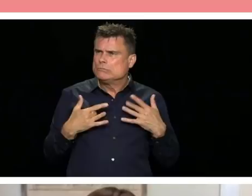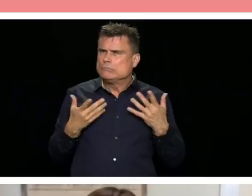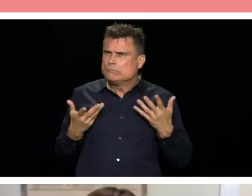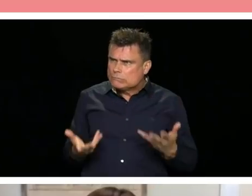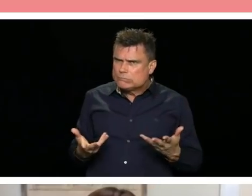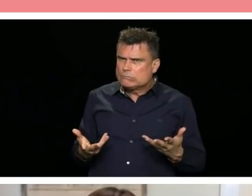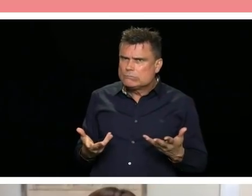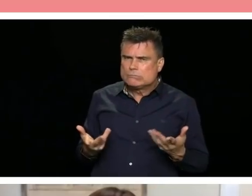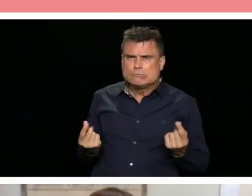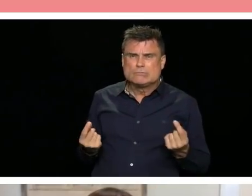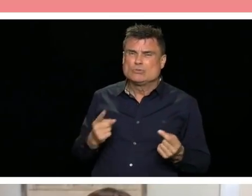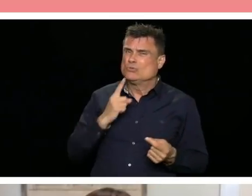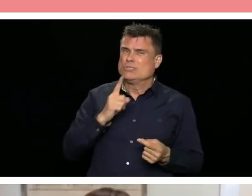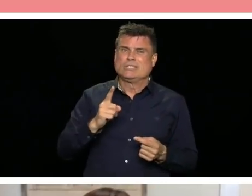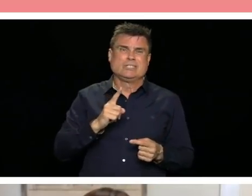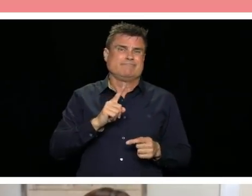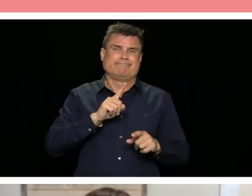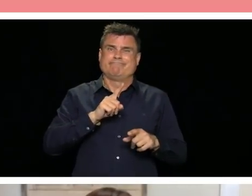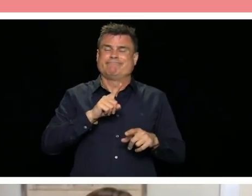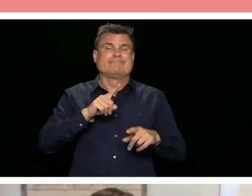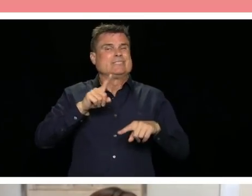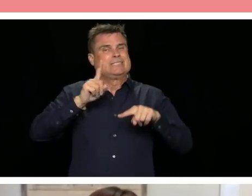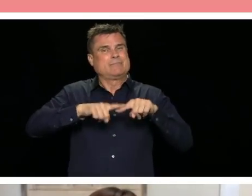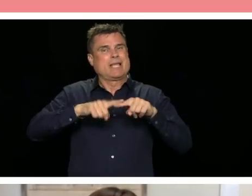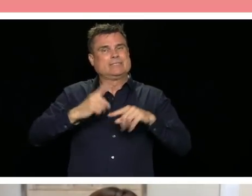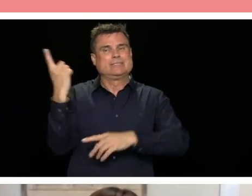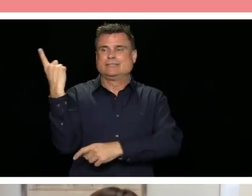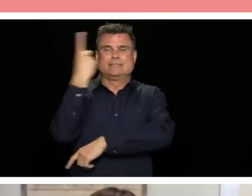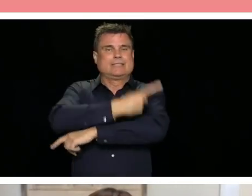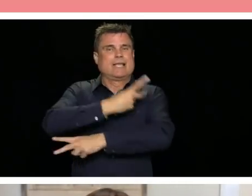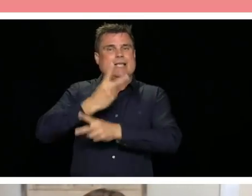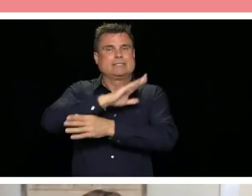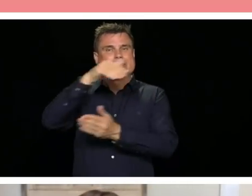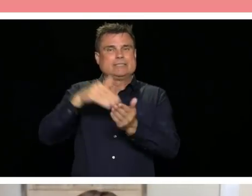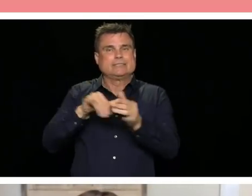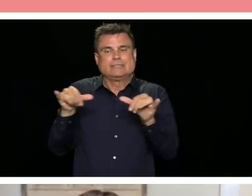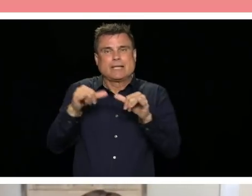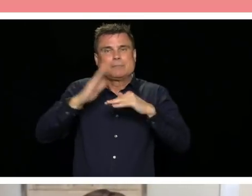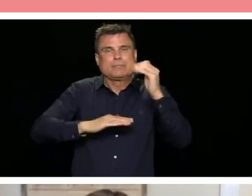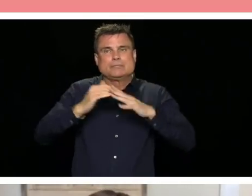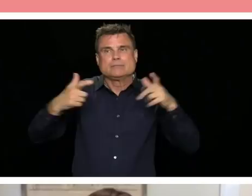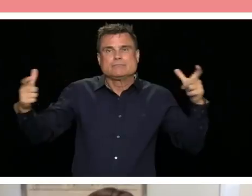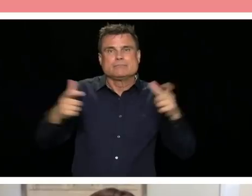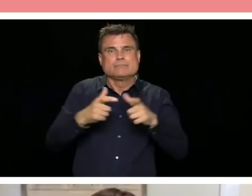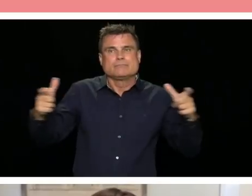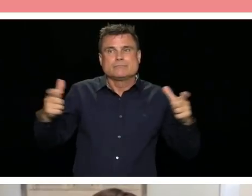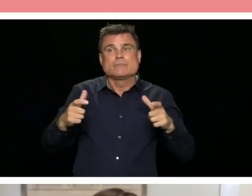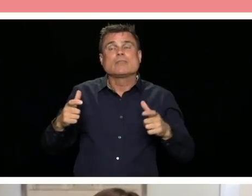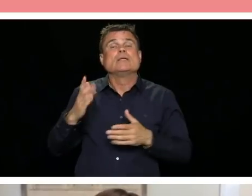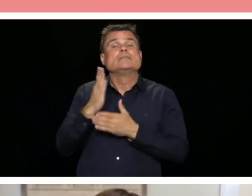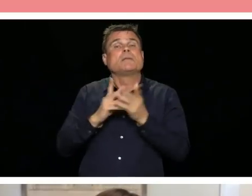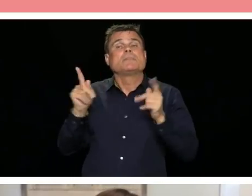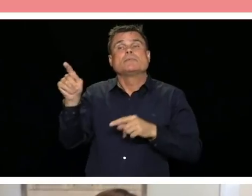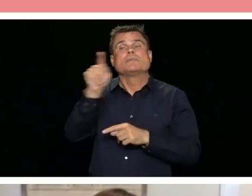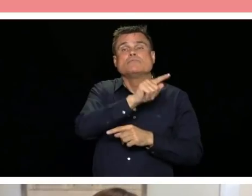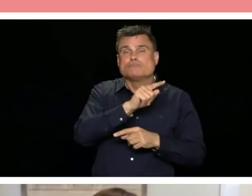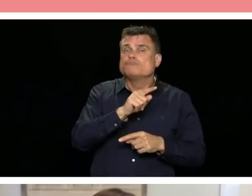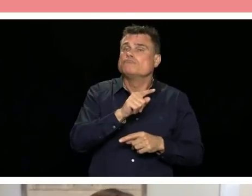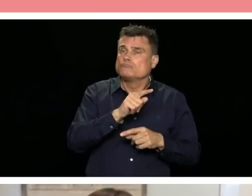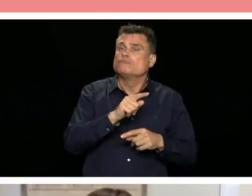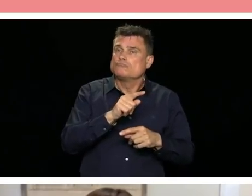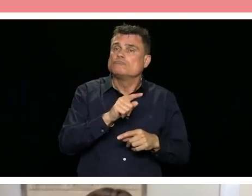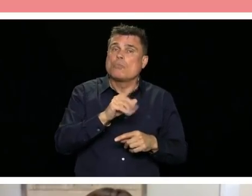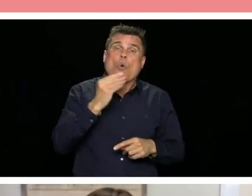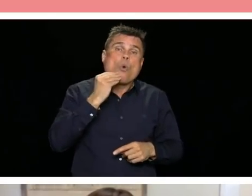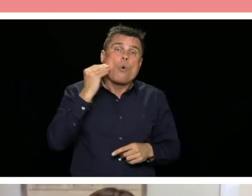I've heard, for example, some family providers who are not comfortable reopening because they may have a senior who is residing at the same place.